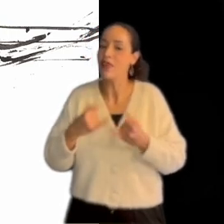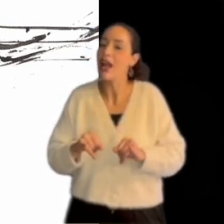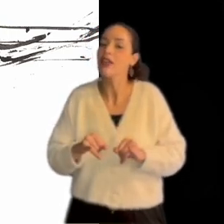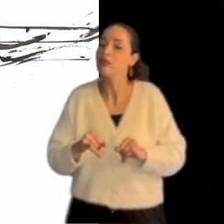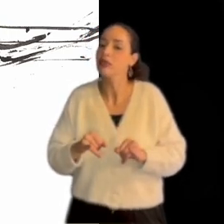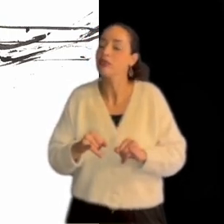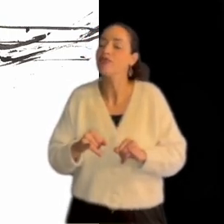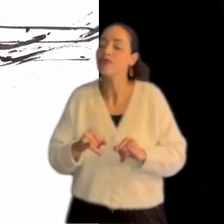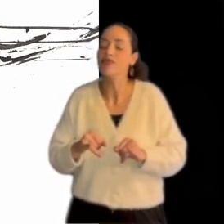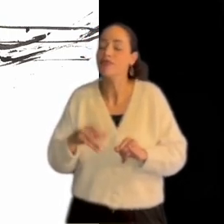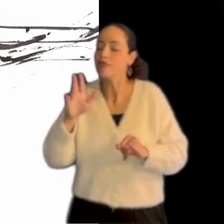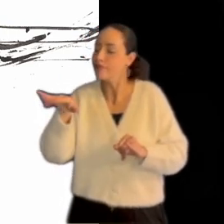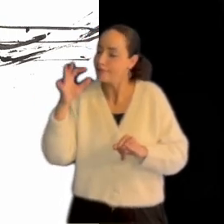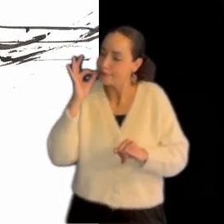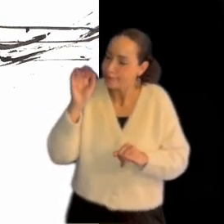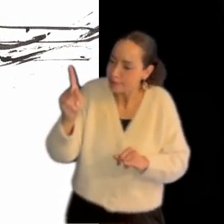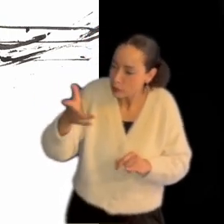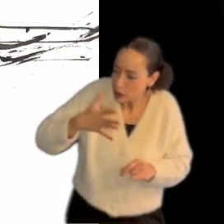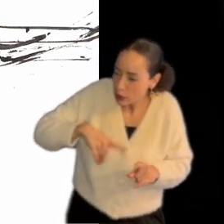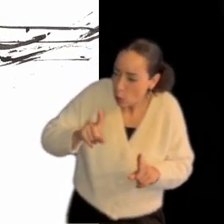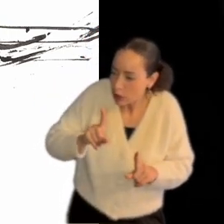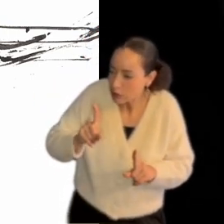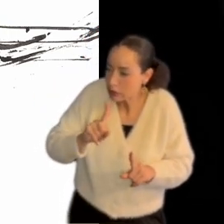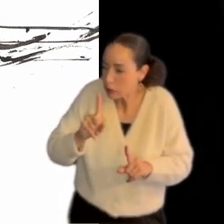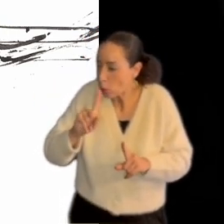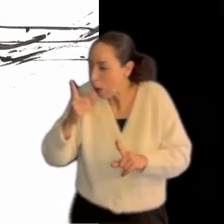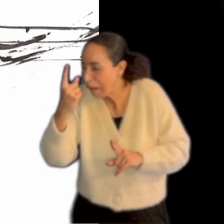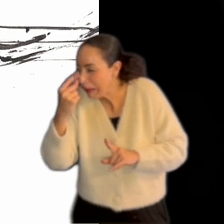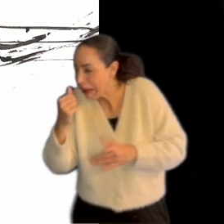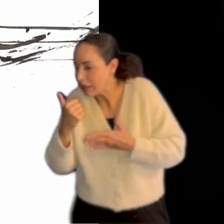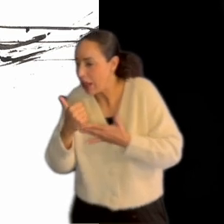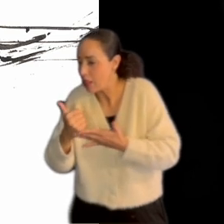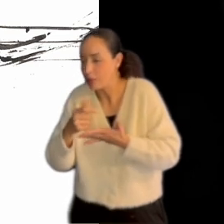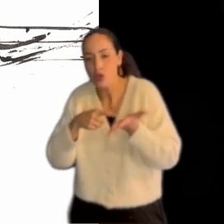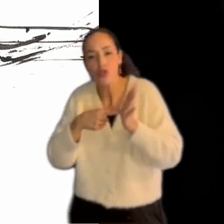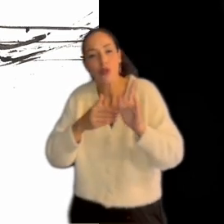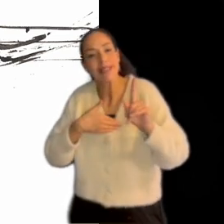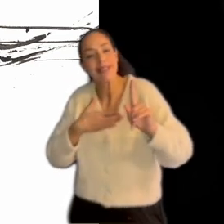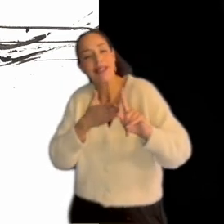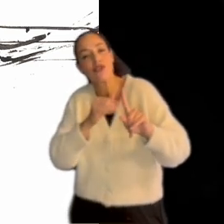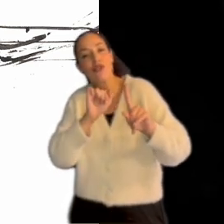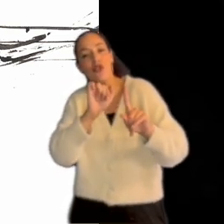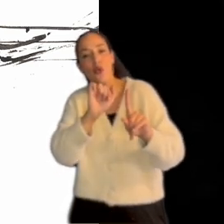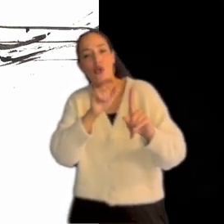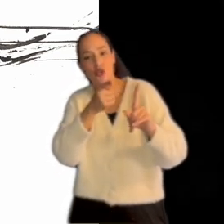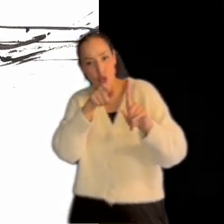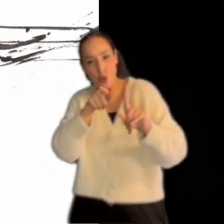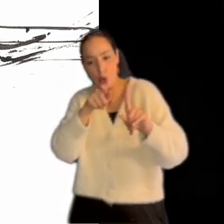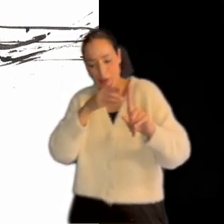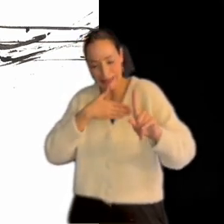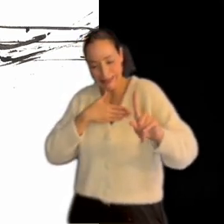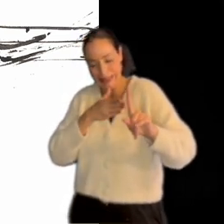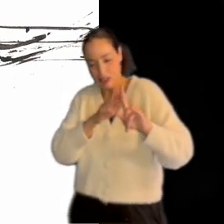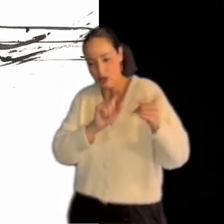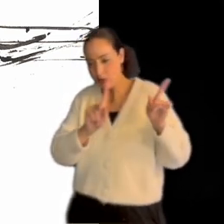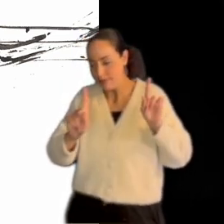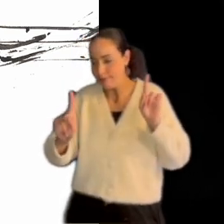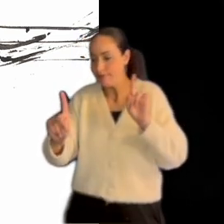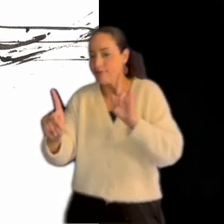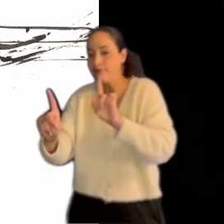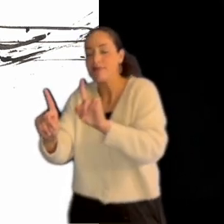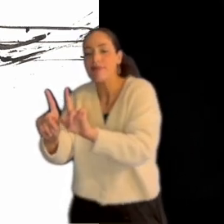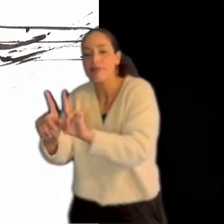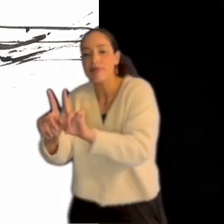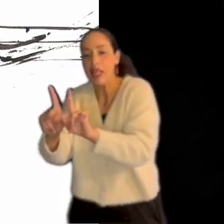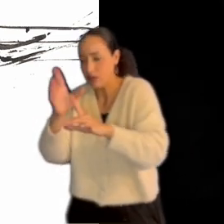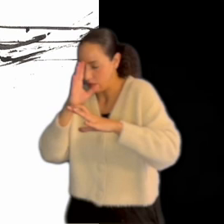darkness, but also your dedication to create some light, no matter how trivial it may seem. I shared this example in a training workshop a few